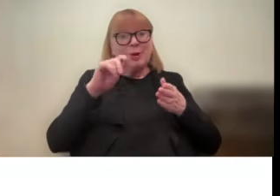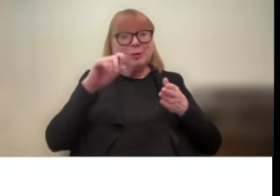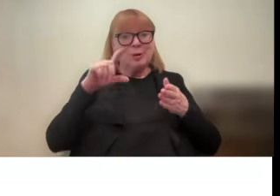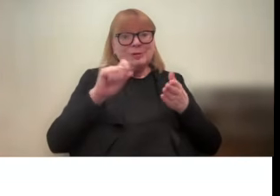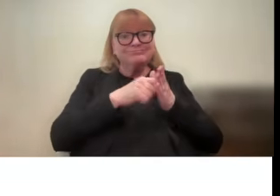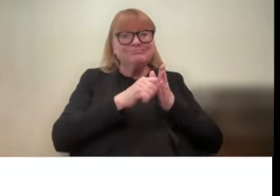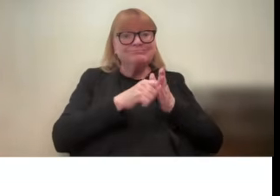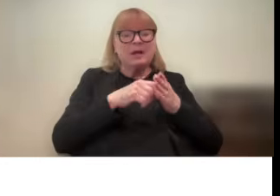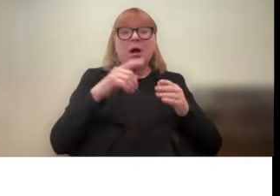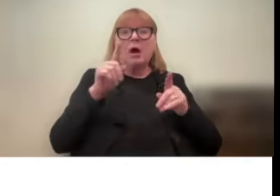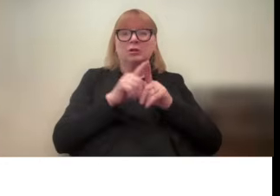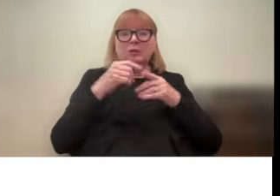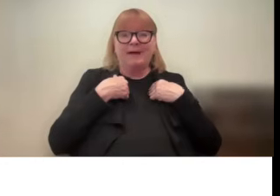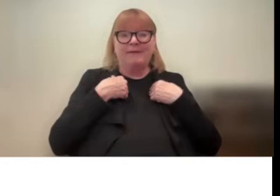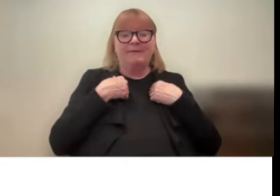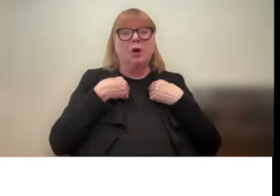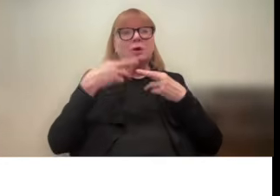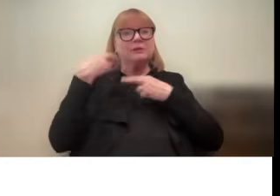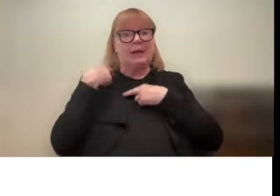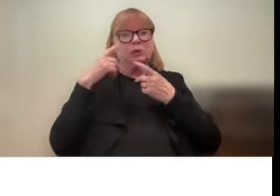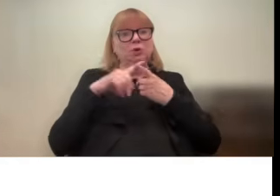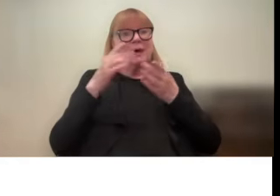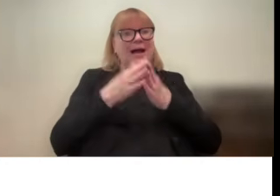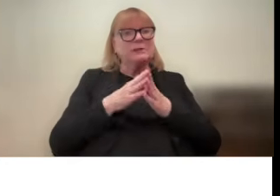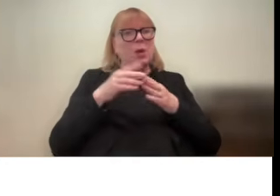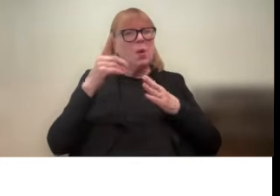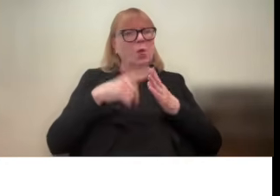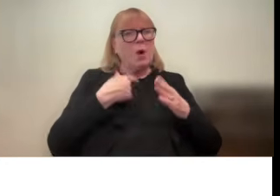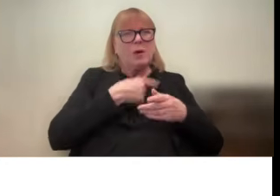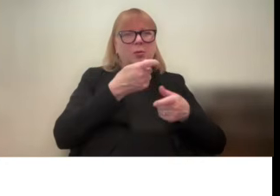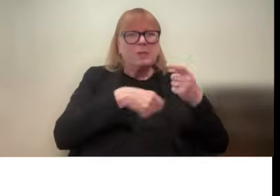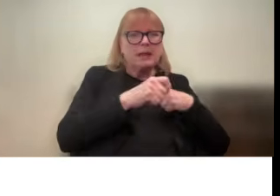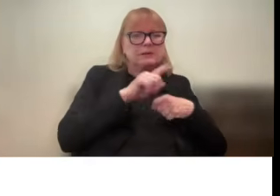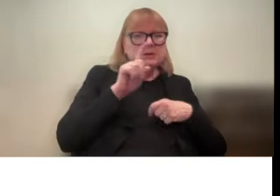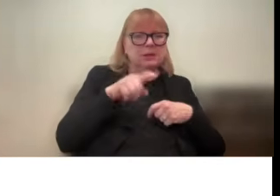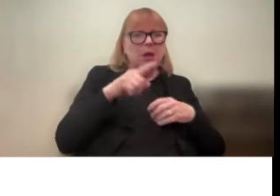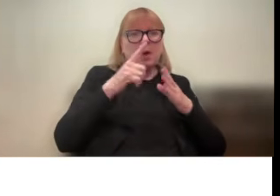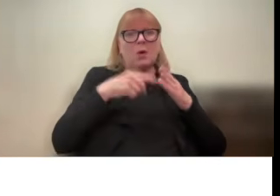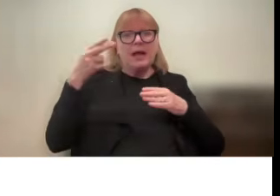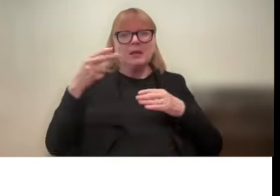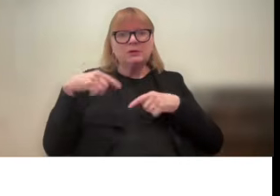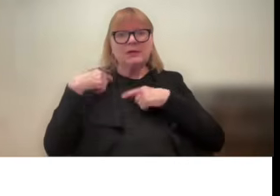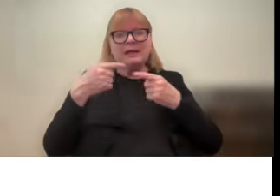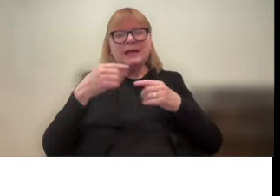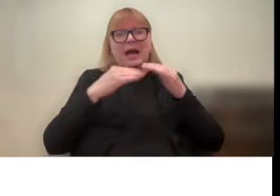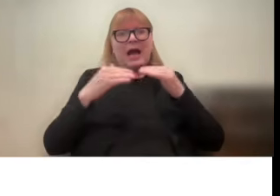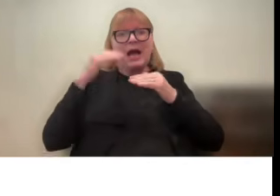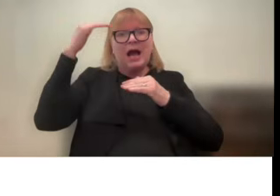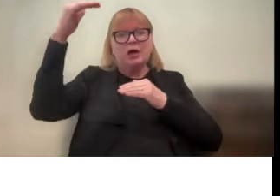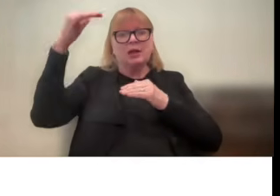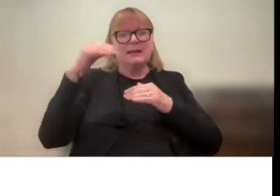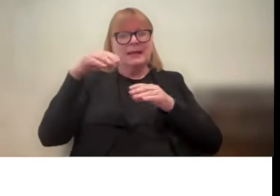tools, we also have a responsibility to ask, what are we replacing? What histories and hierarchies